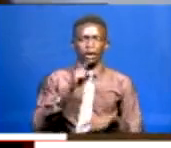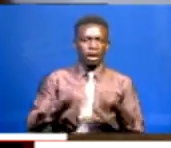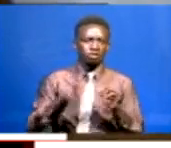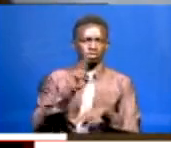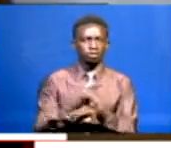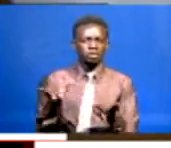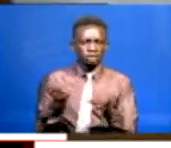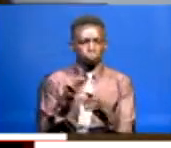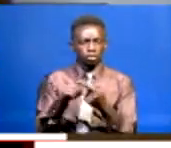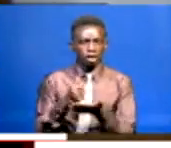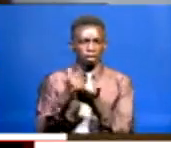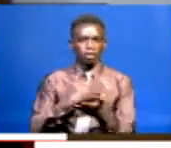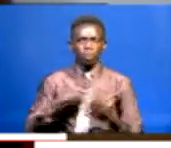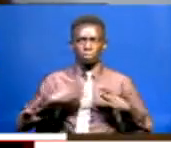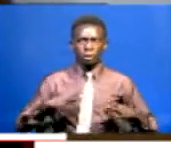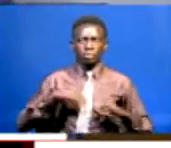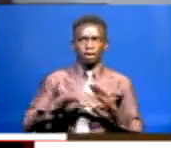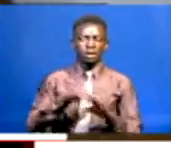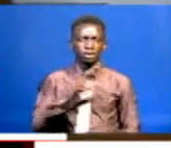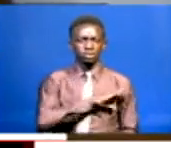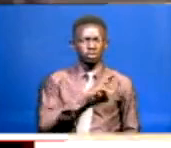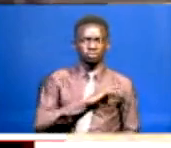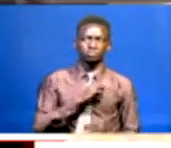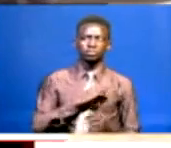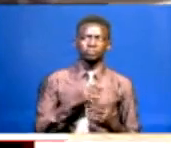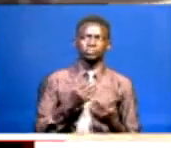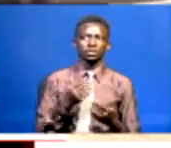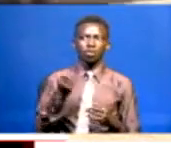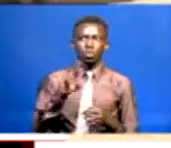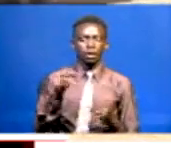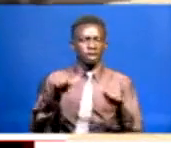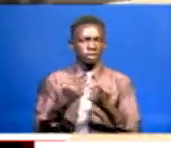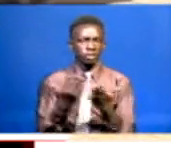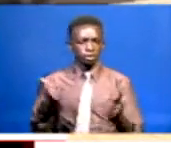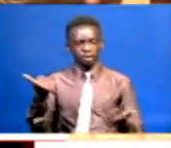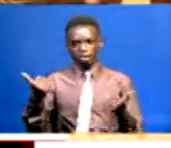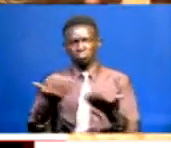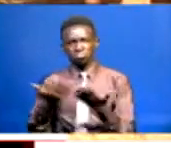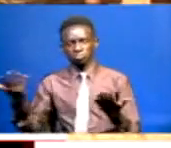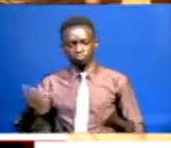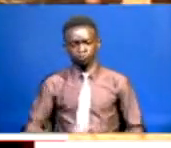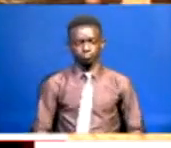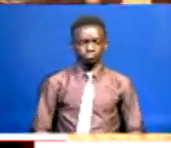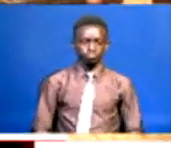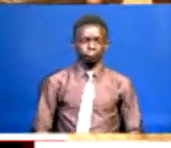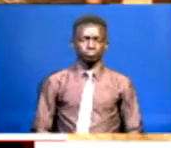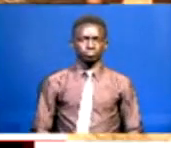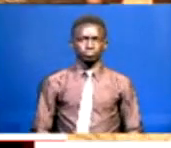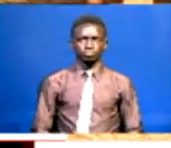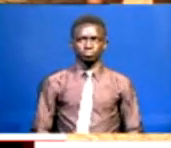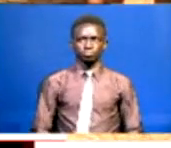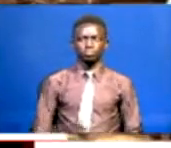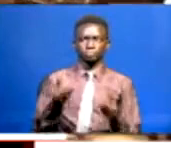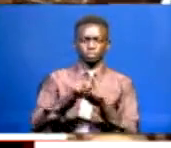to help our people in income generation or in anything else? Dr. Chemuku Wekesa from Kenya Forest Research Institute,